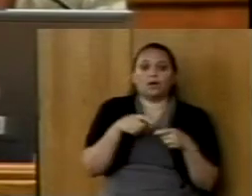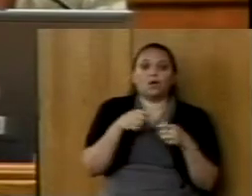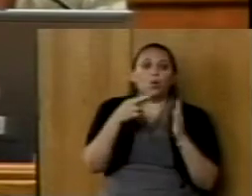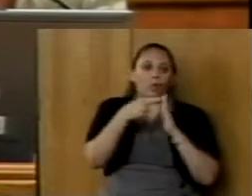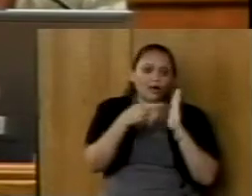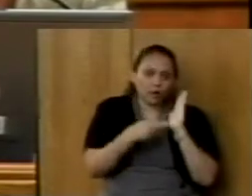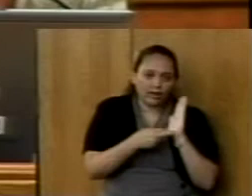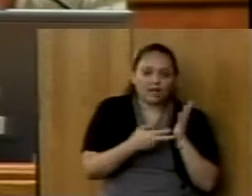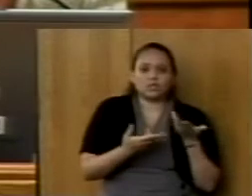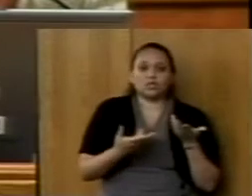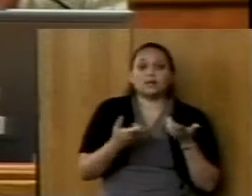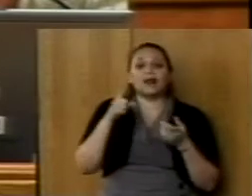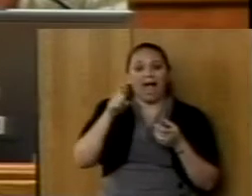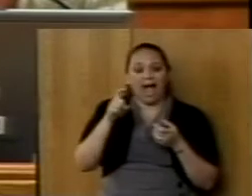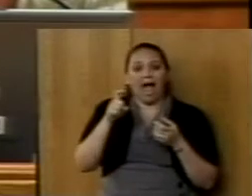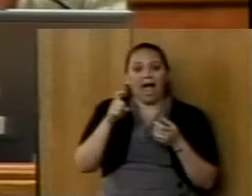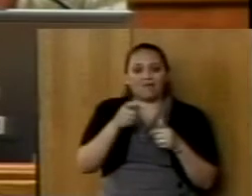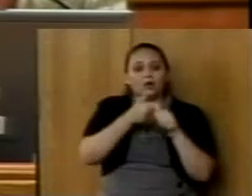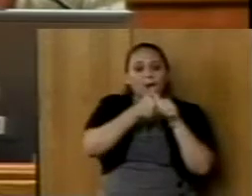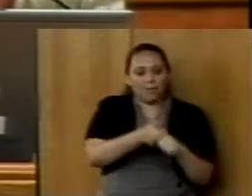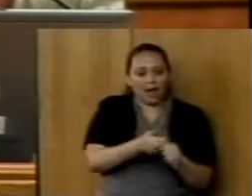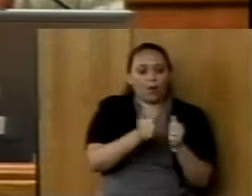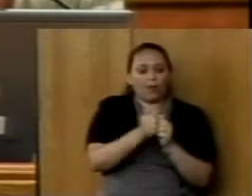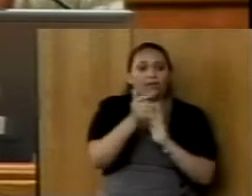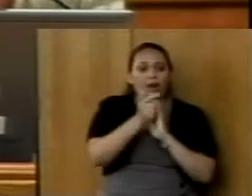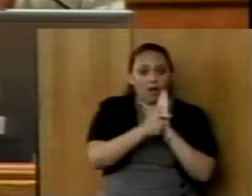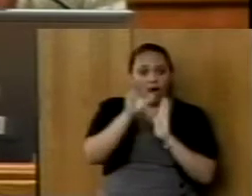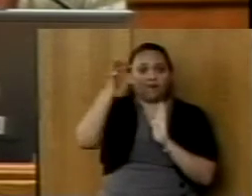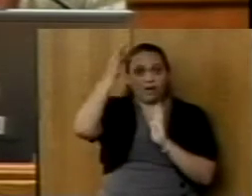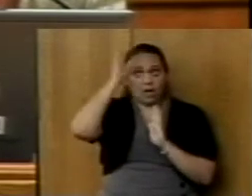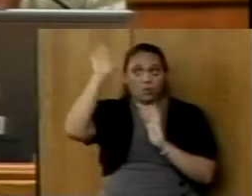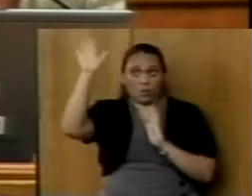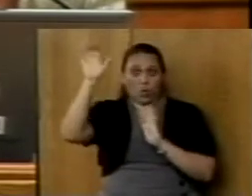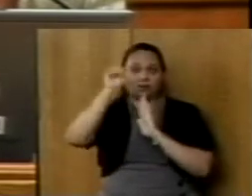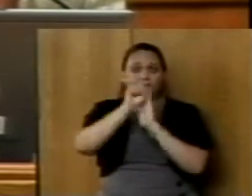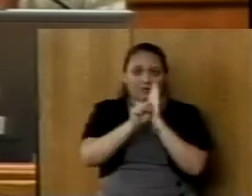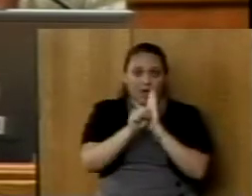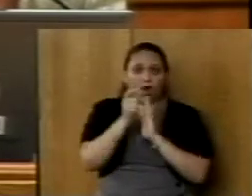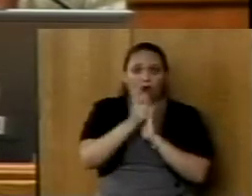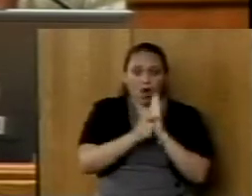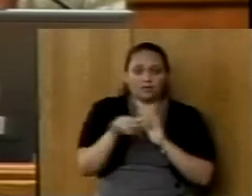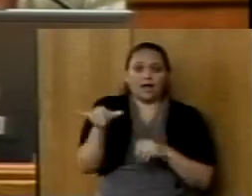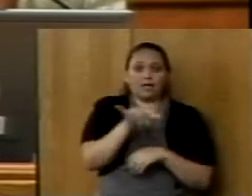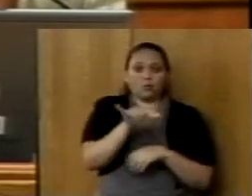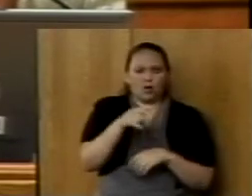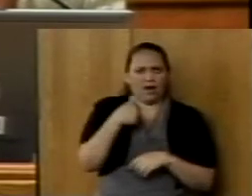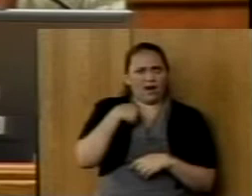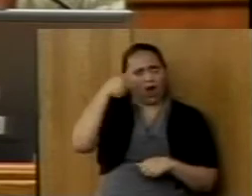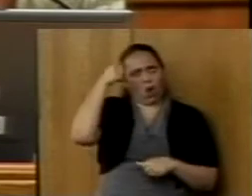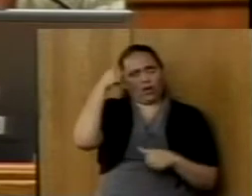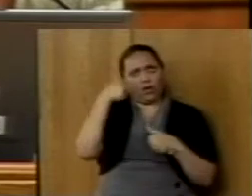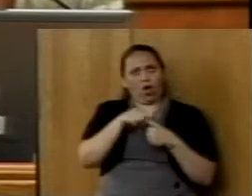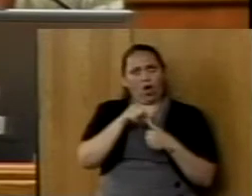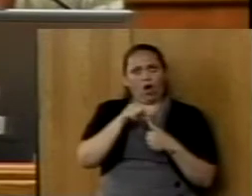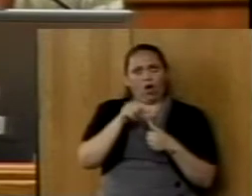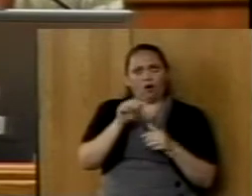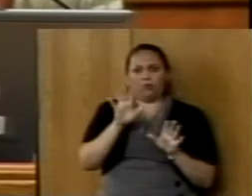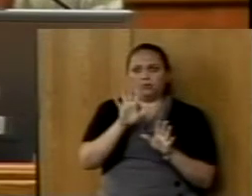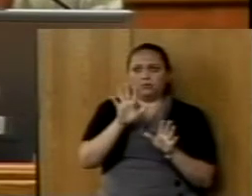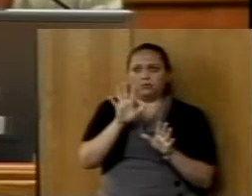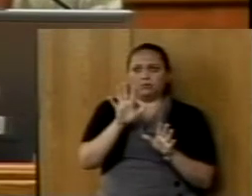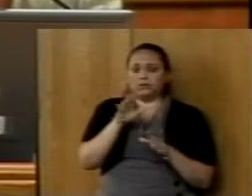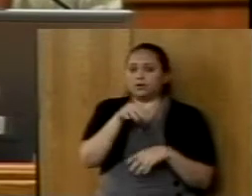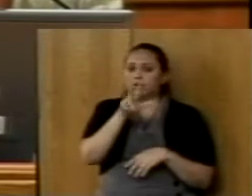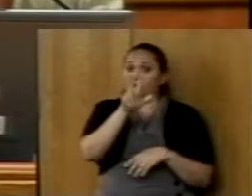and have to comply with the laws, federal and state laws as well. And I recall this manual, the